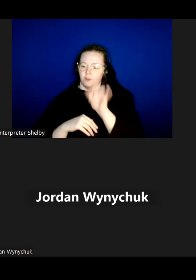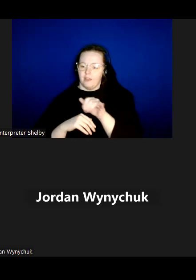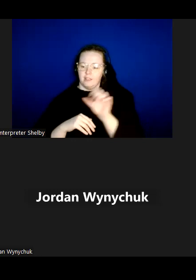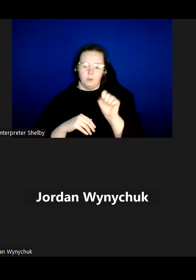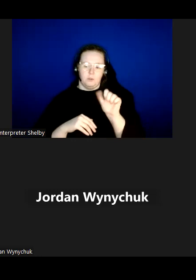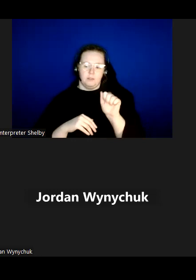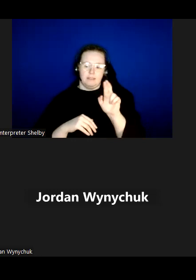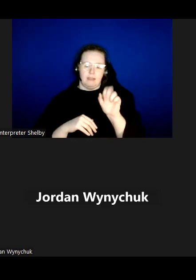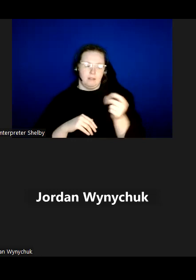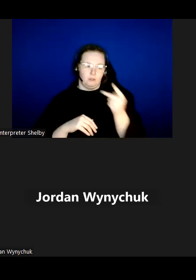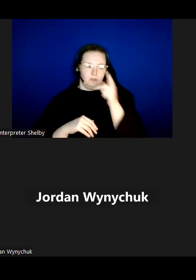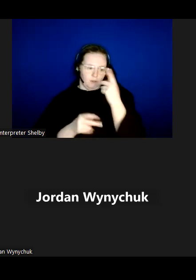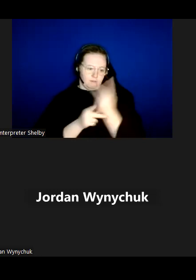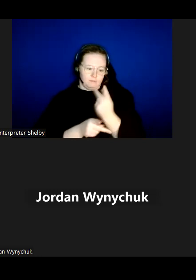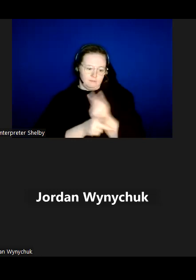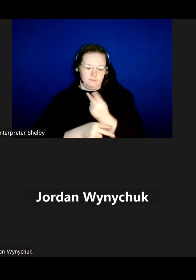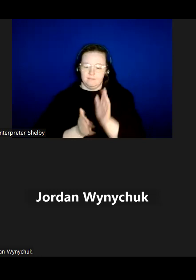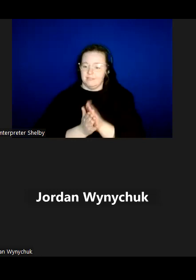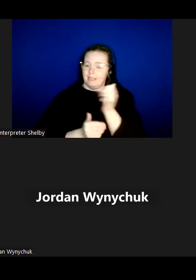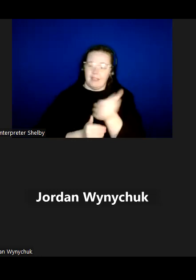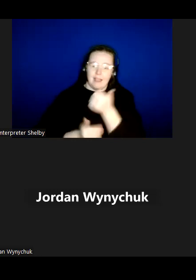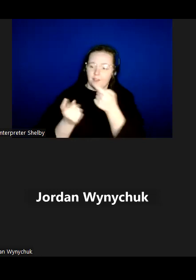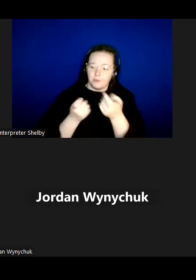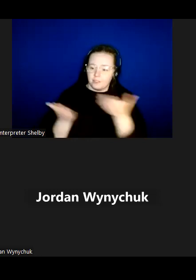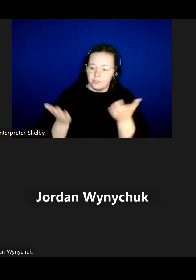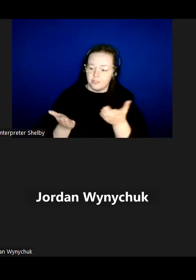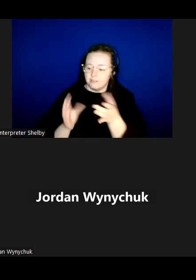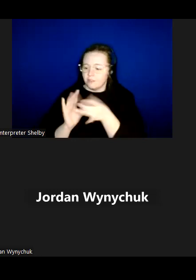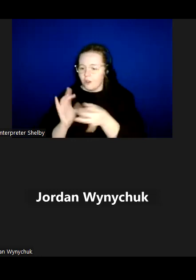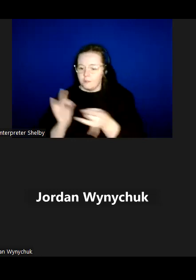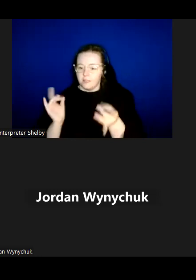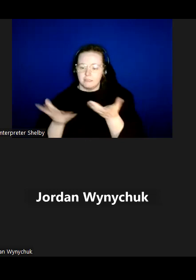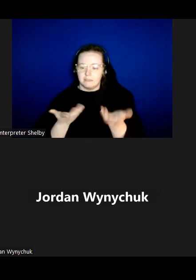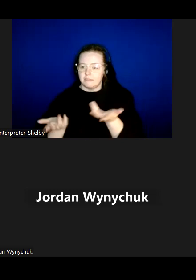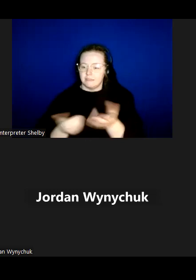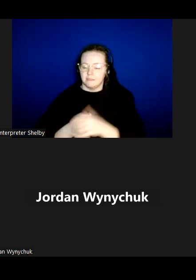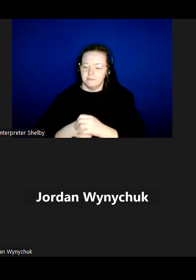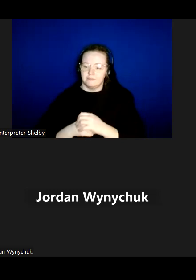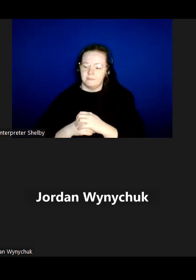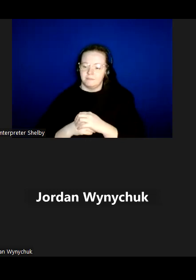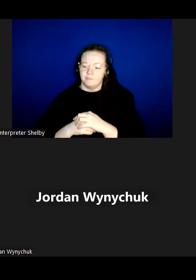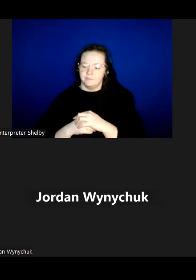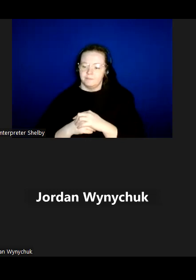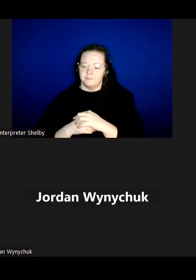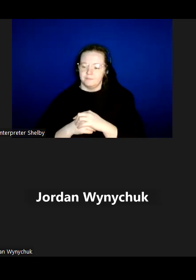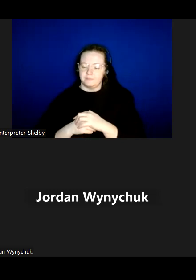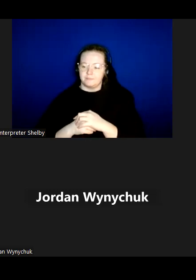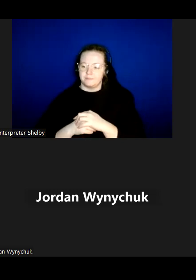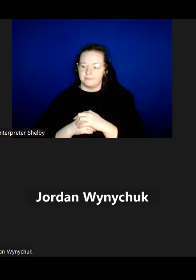that. Um, Anybody have any other questions or comments that they would like to ask?